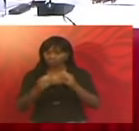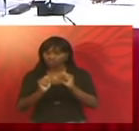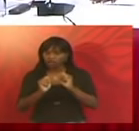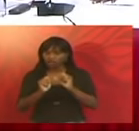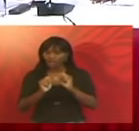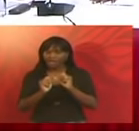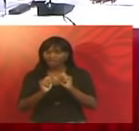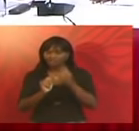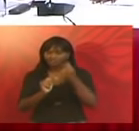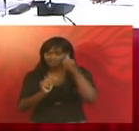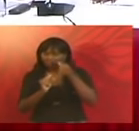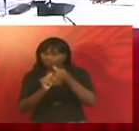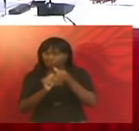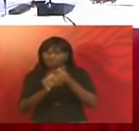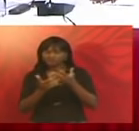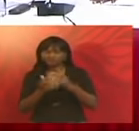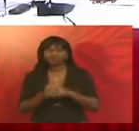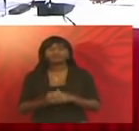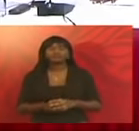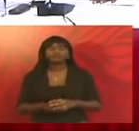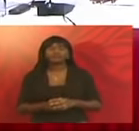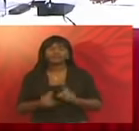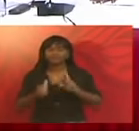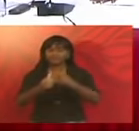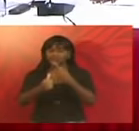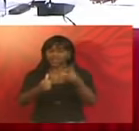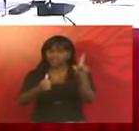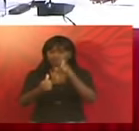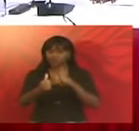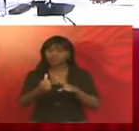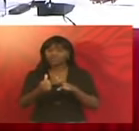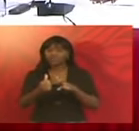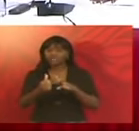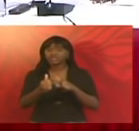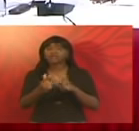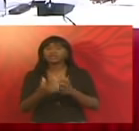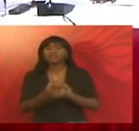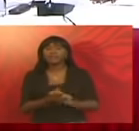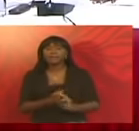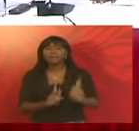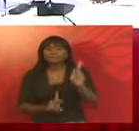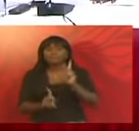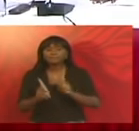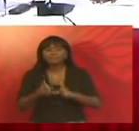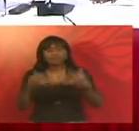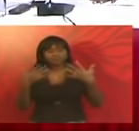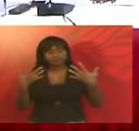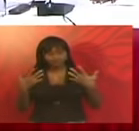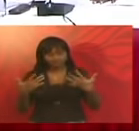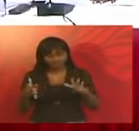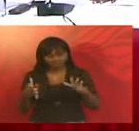best as I could. As it pertains, first question to persons who have been